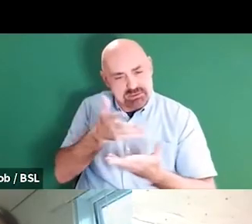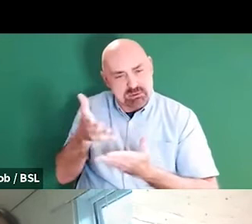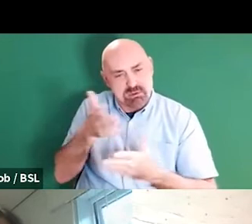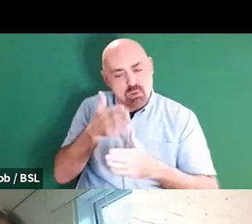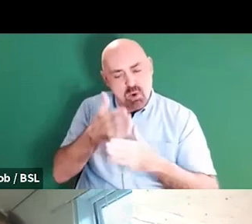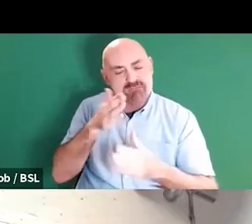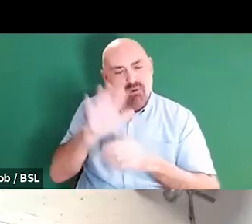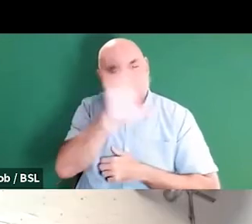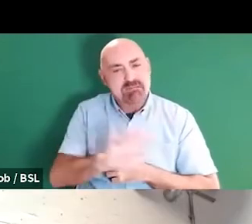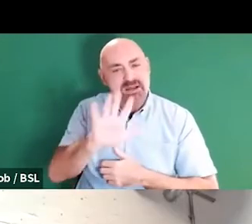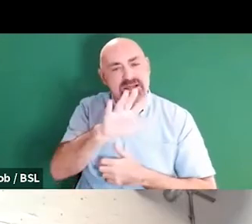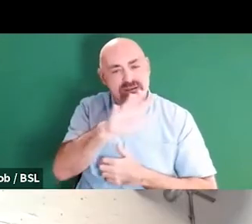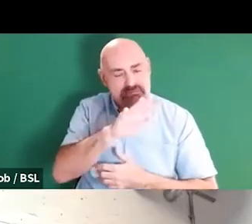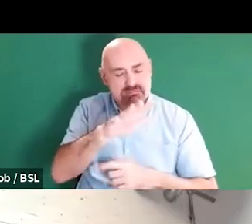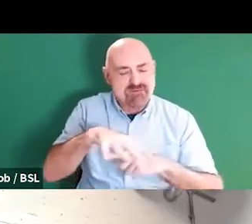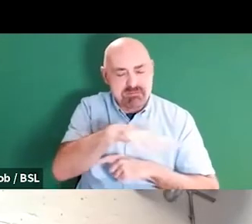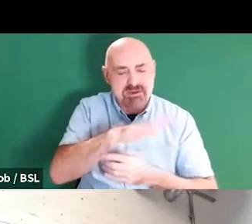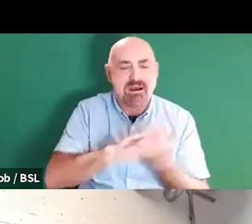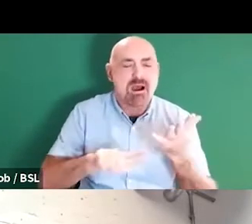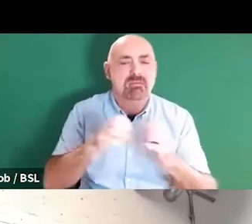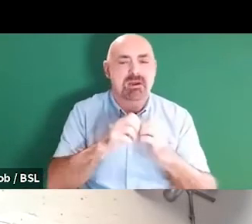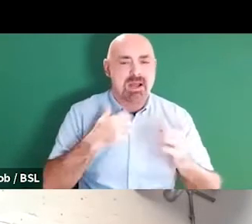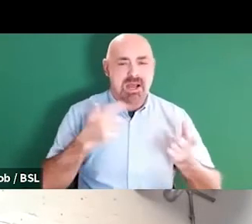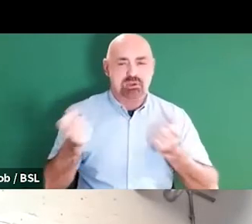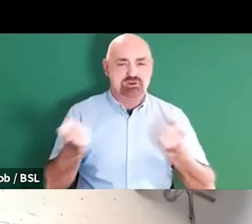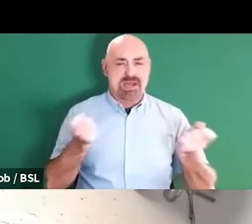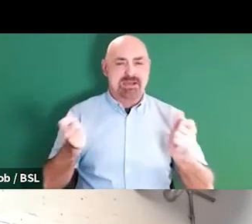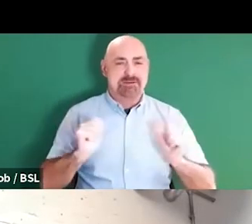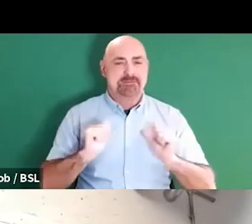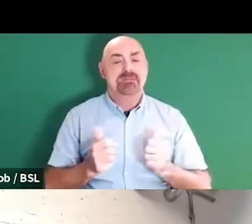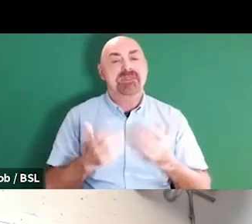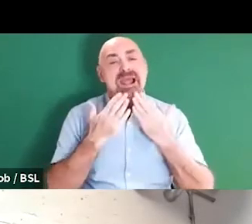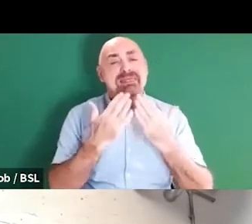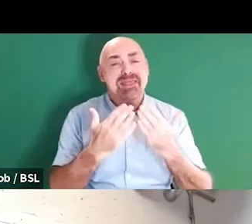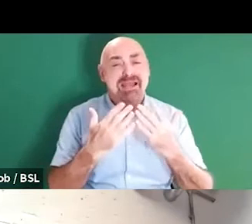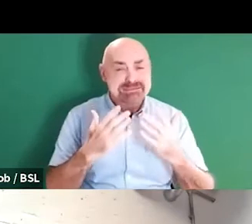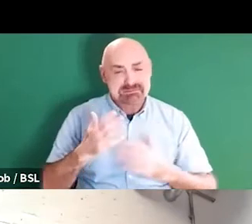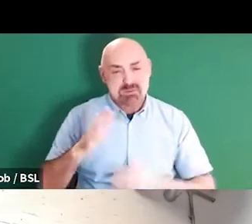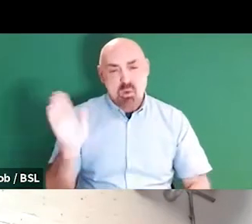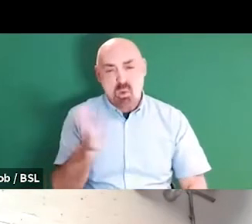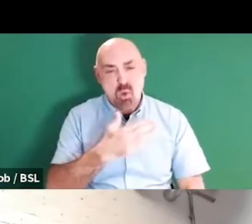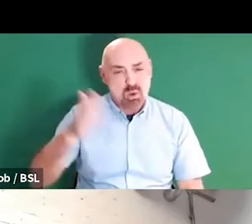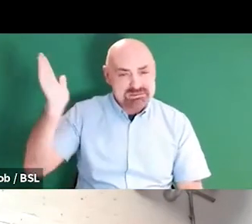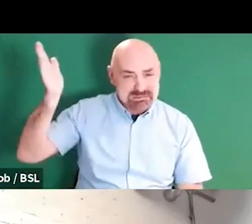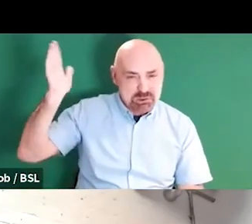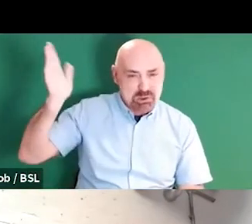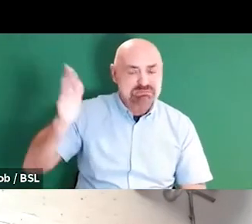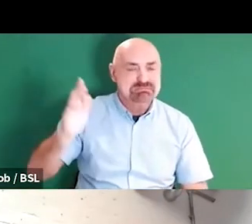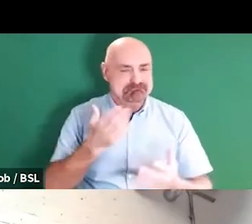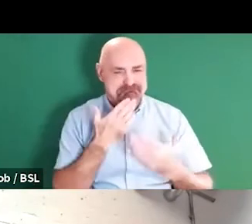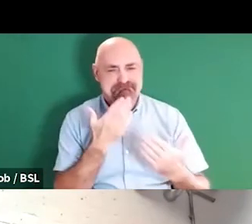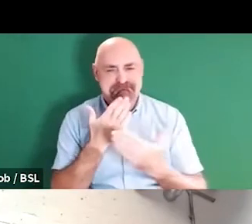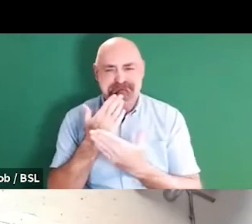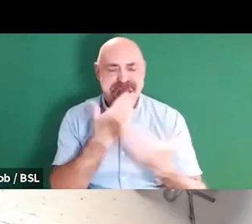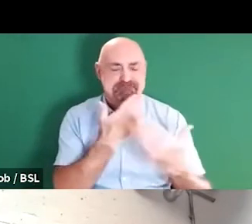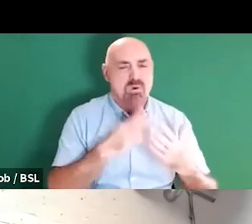I'll be chairing this event. First, I would like to thank all the speakers for joining us. We're very much looking forward to hearing